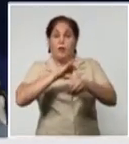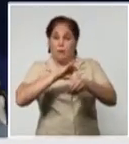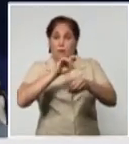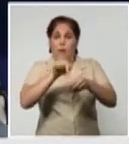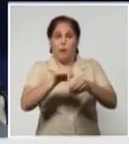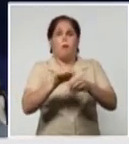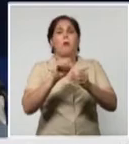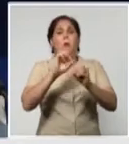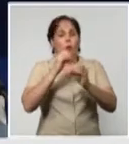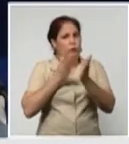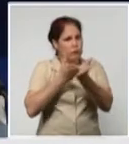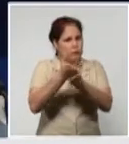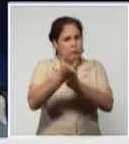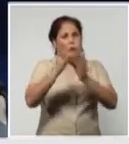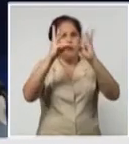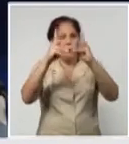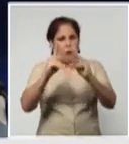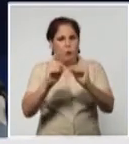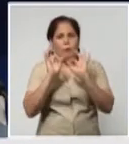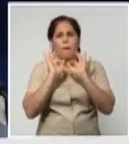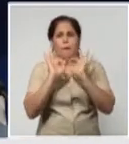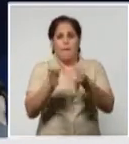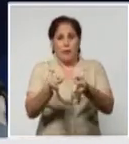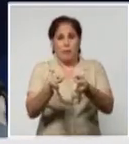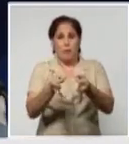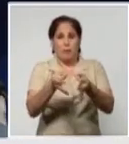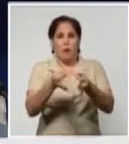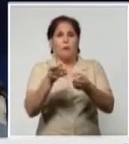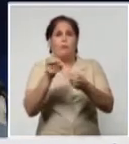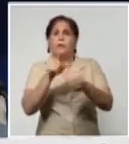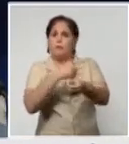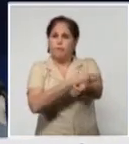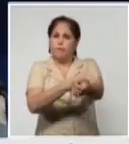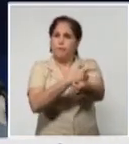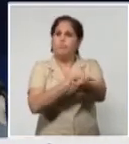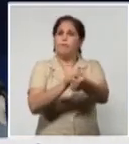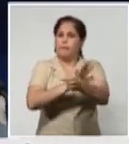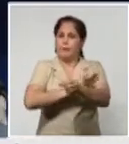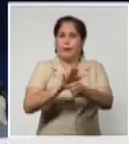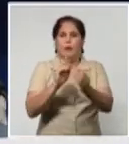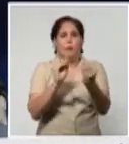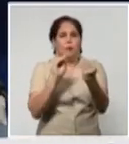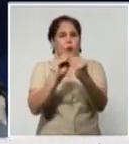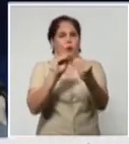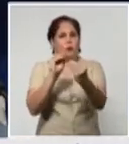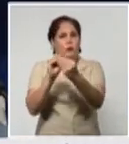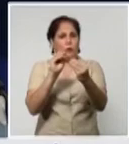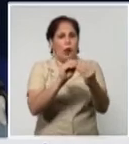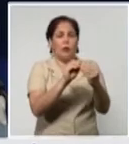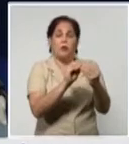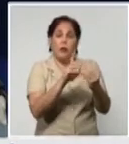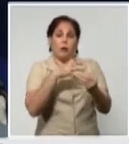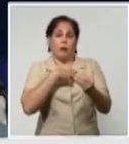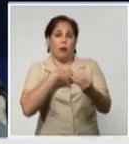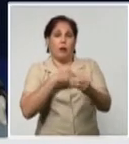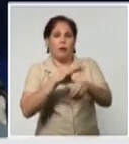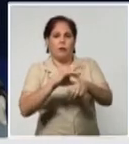of people in our country who have contracted the disease abroad, does not